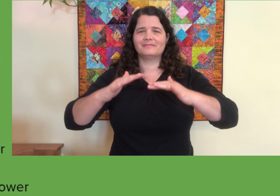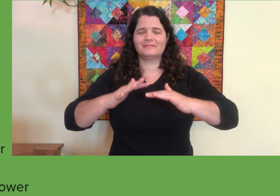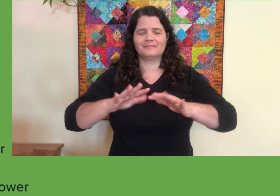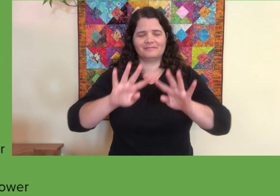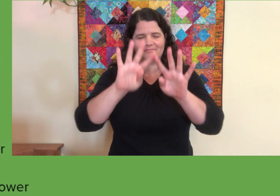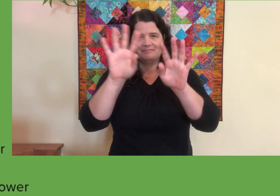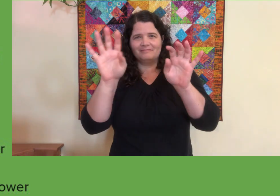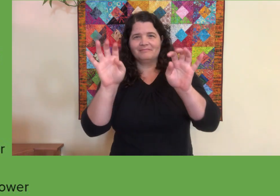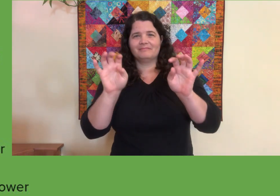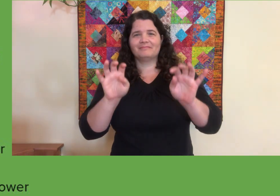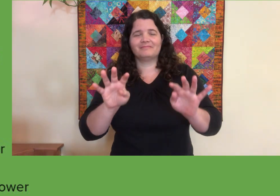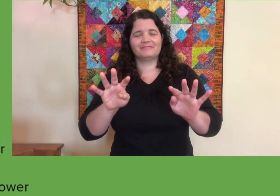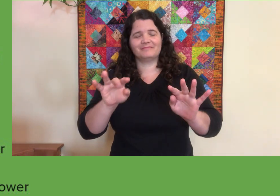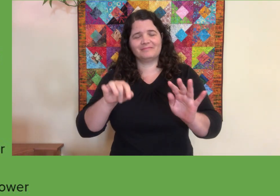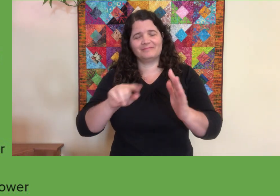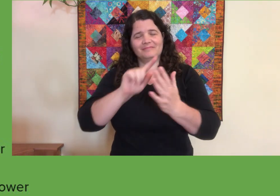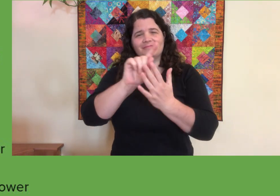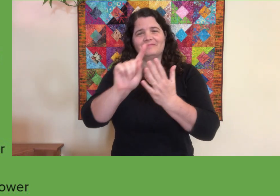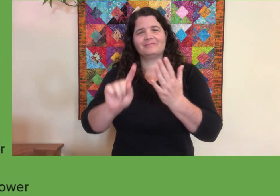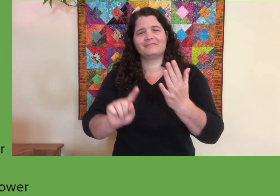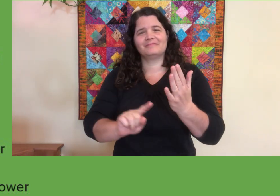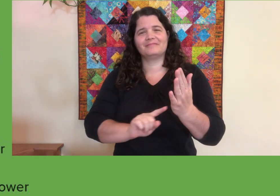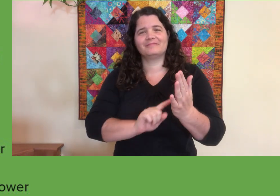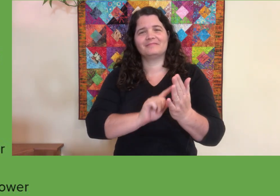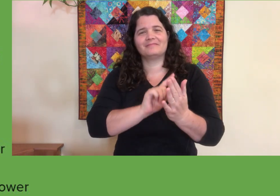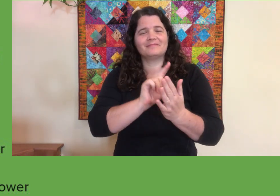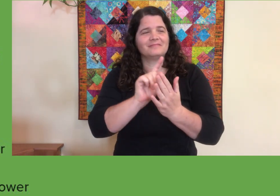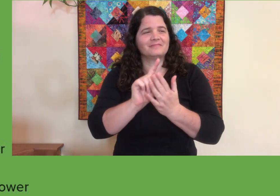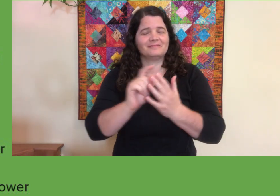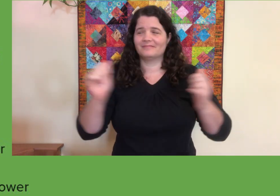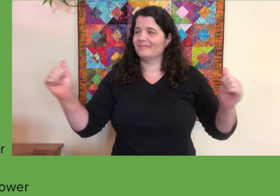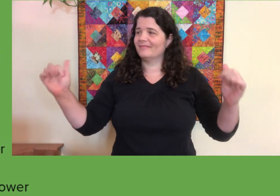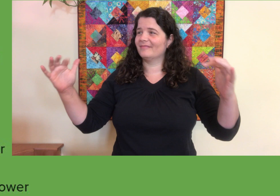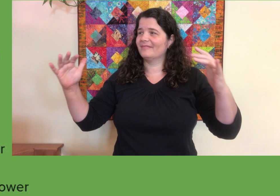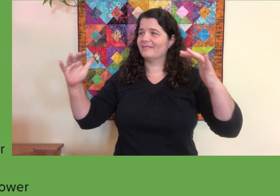Gathered here in the mystery of the hour,